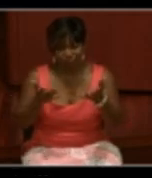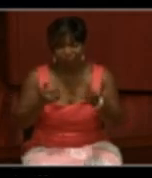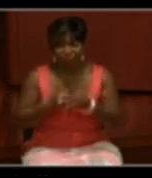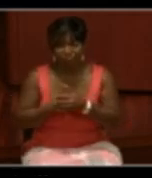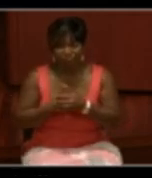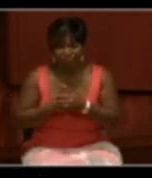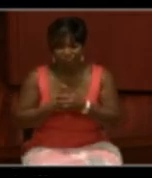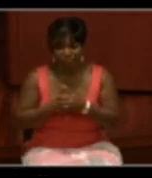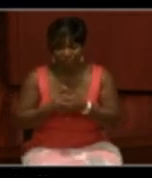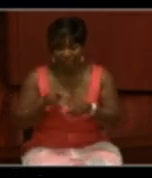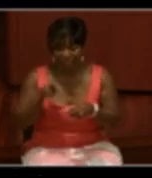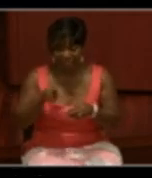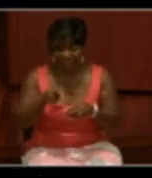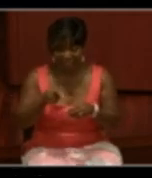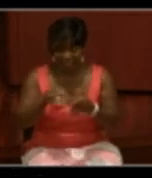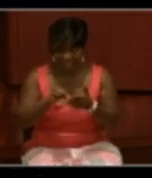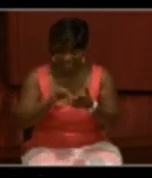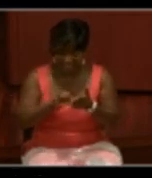And on this particular account,